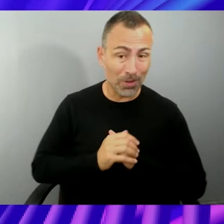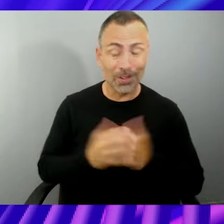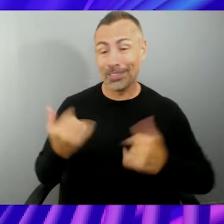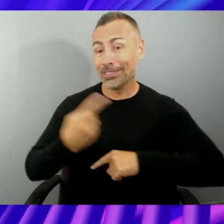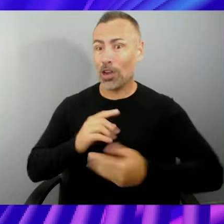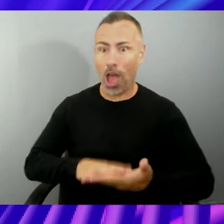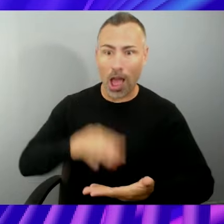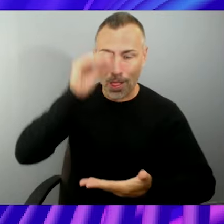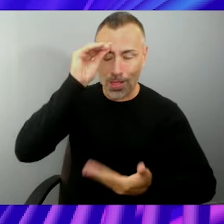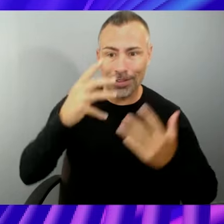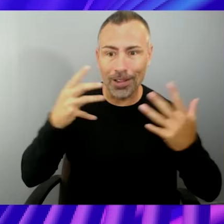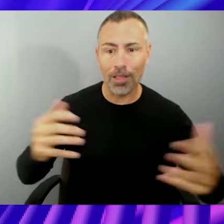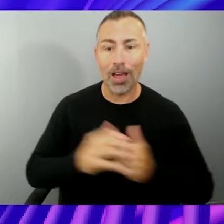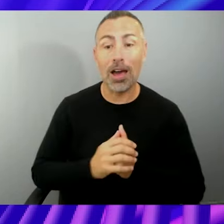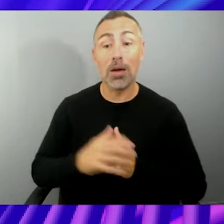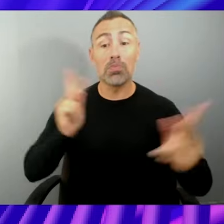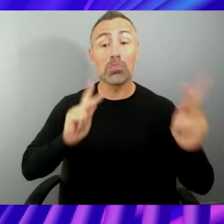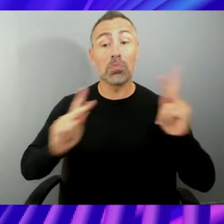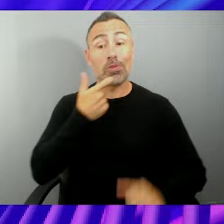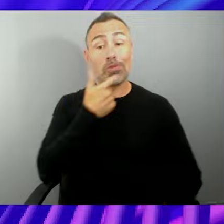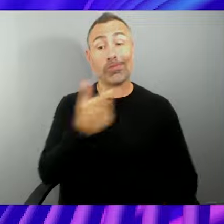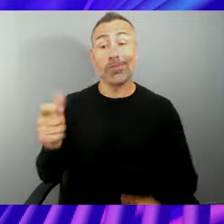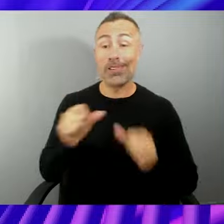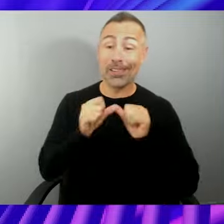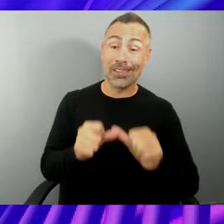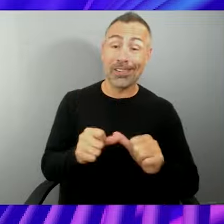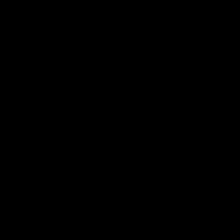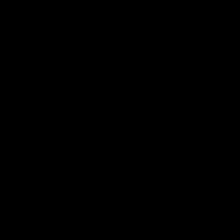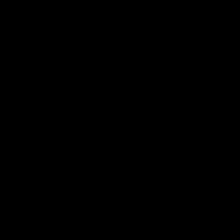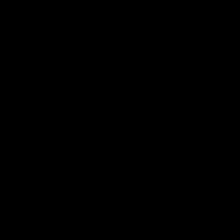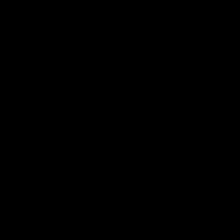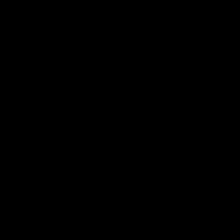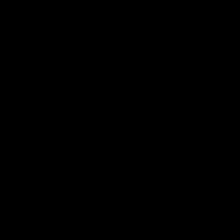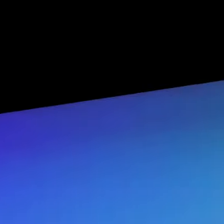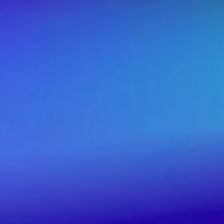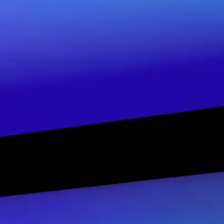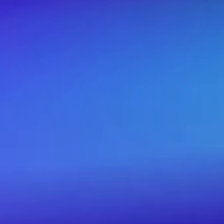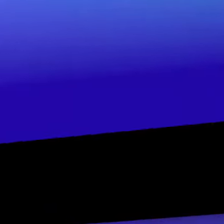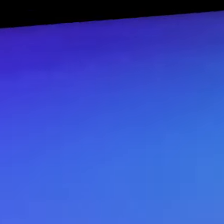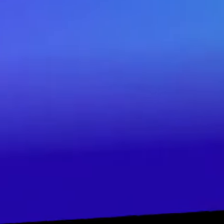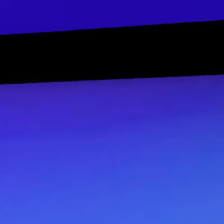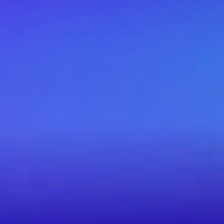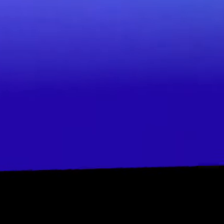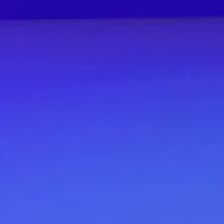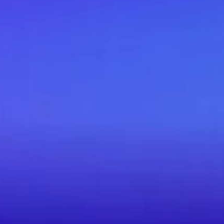watching, please stay tuned for some more sessions here at Reinforce.